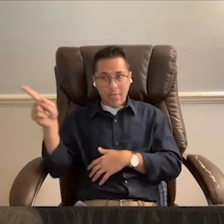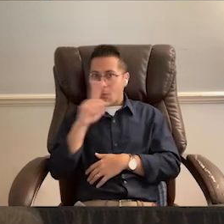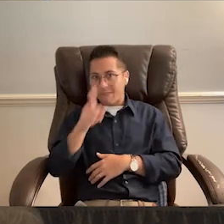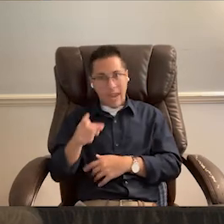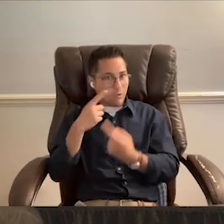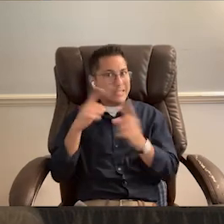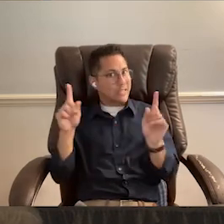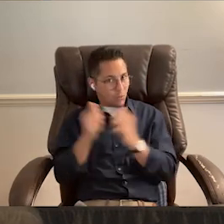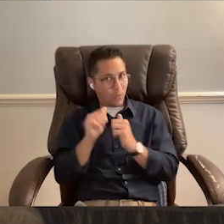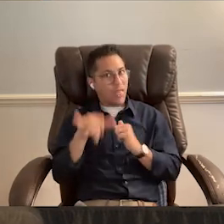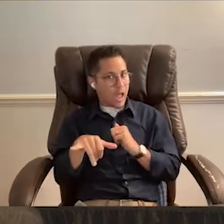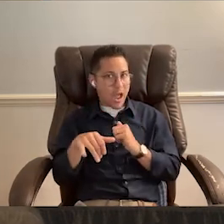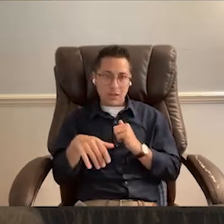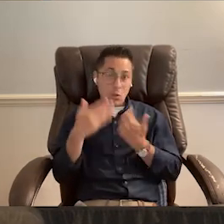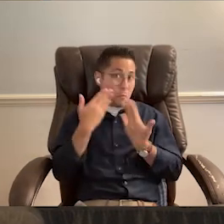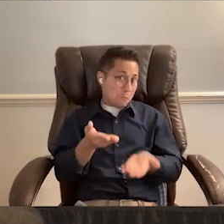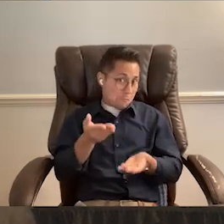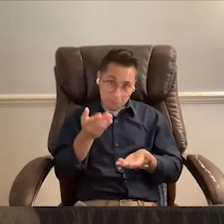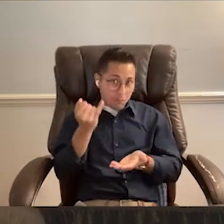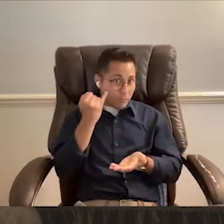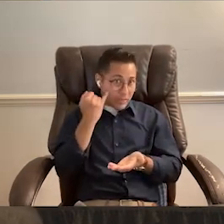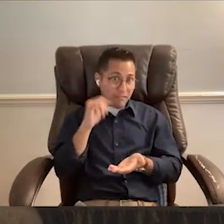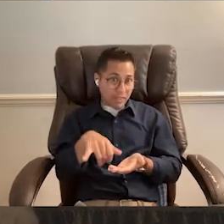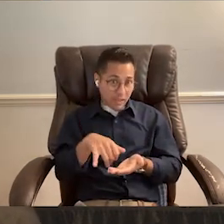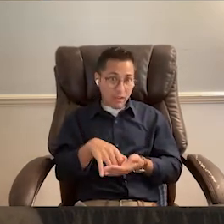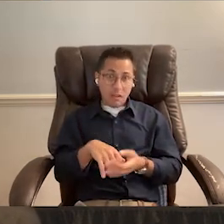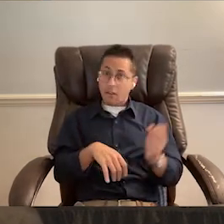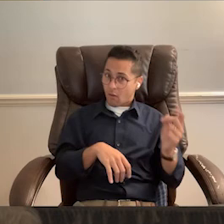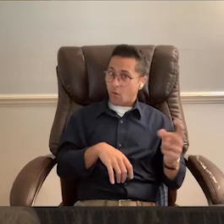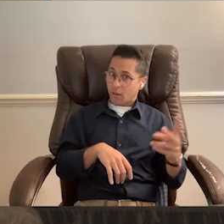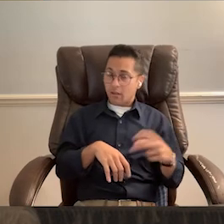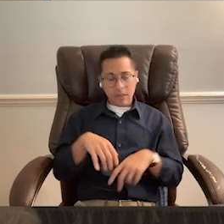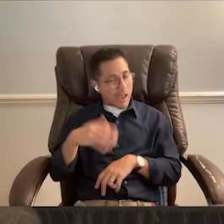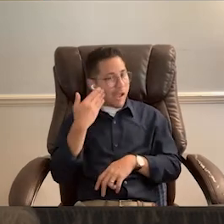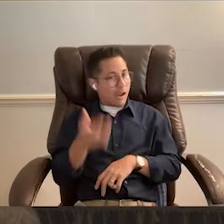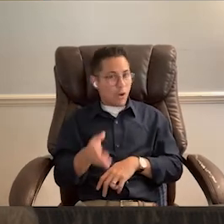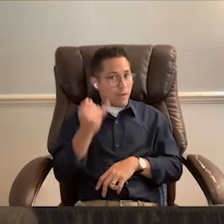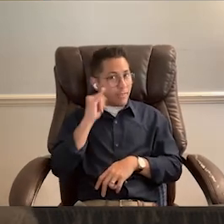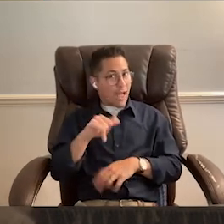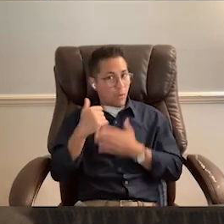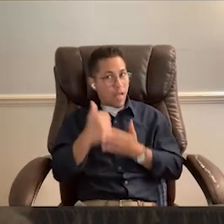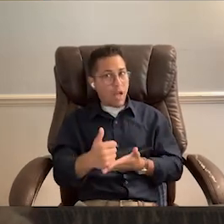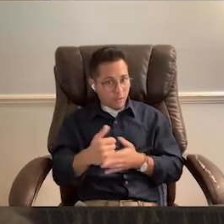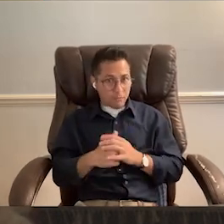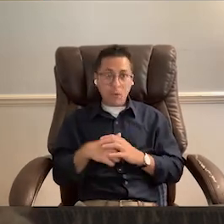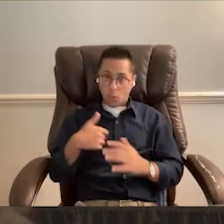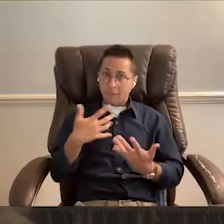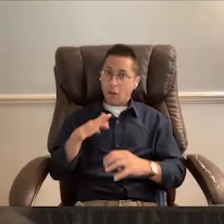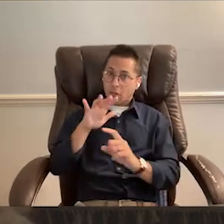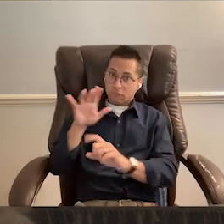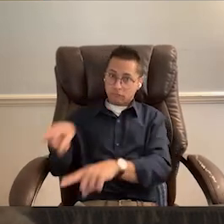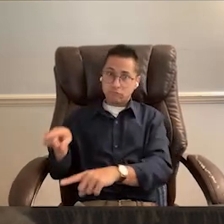place in Tampa, and it was an inpatient treatment, and they were very successful with that. So I don't know Okay, if there's that's, hope.